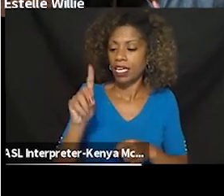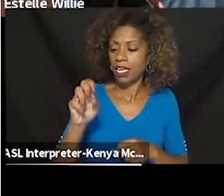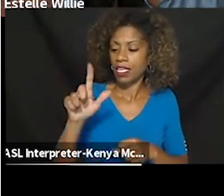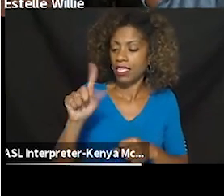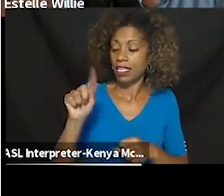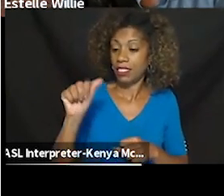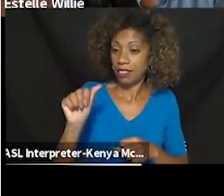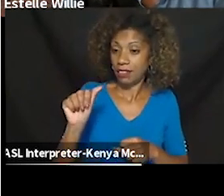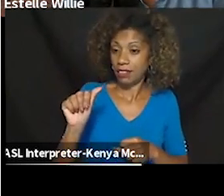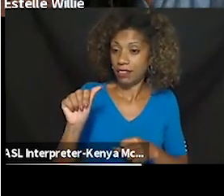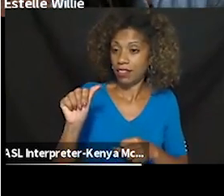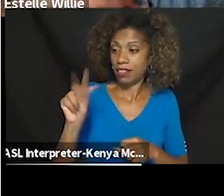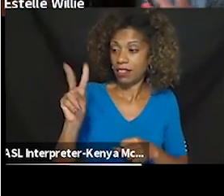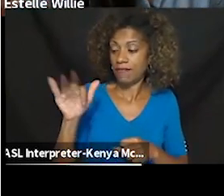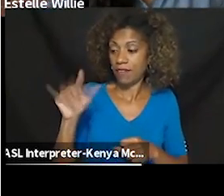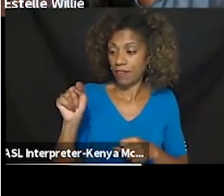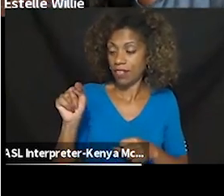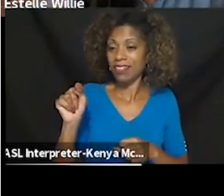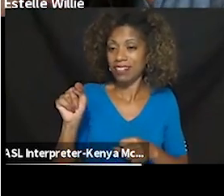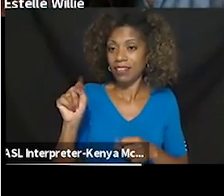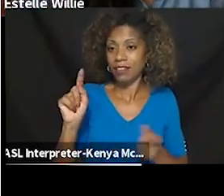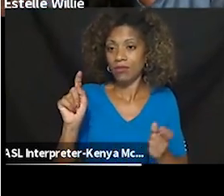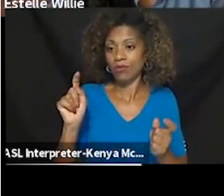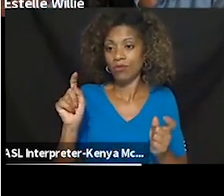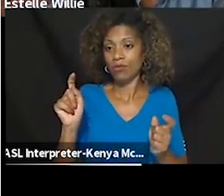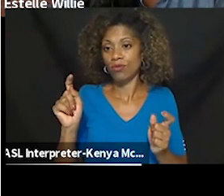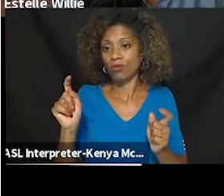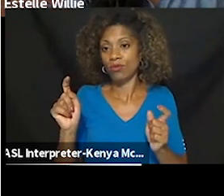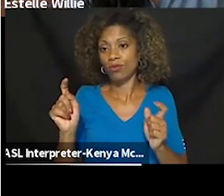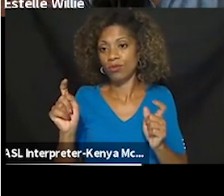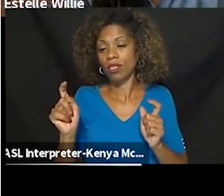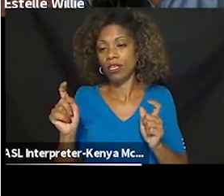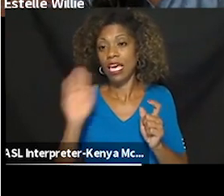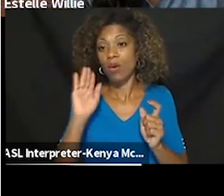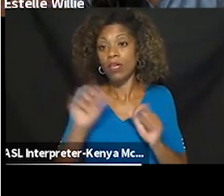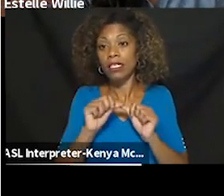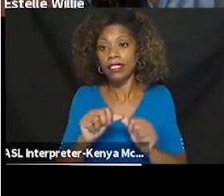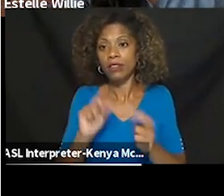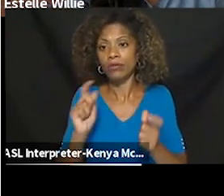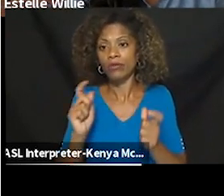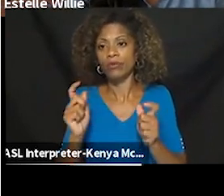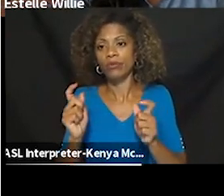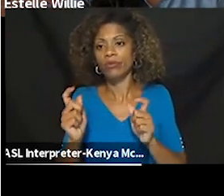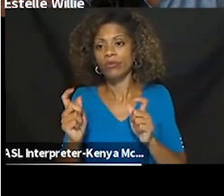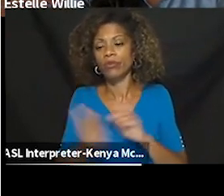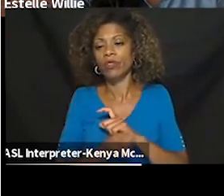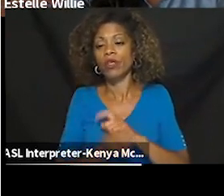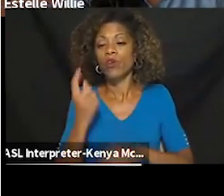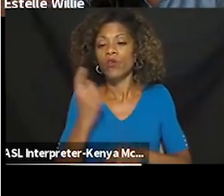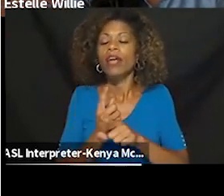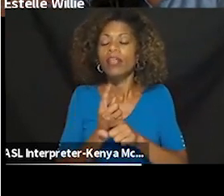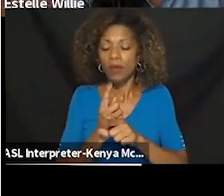this pandemic is evolving yet again, and we know it's going to evolve and constantly evolve. When you use